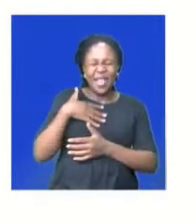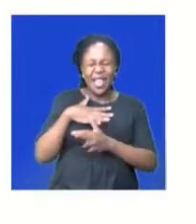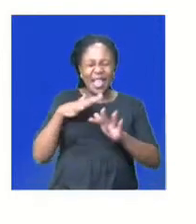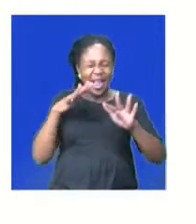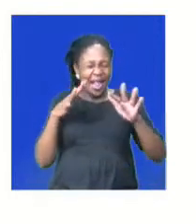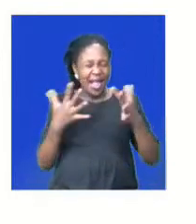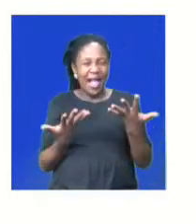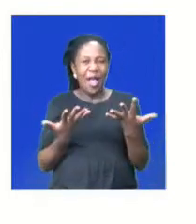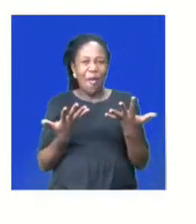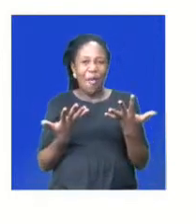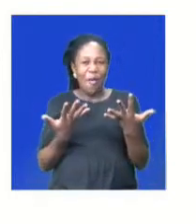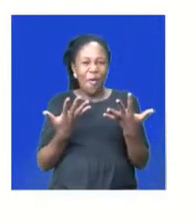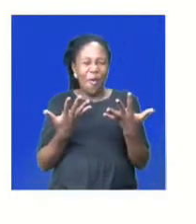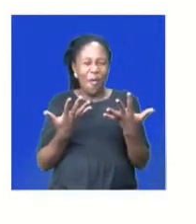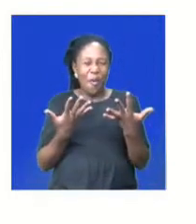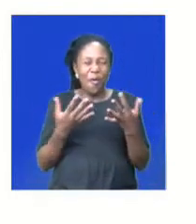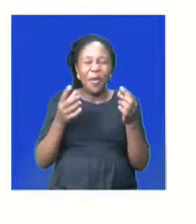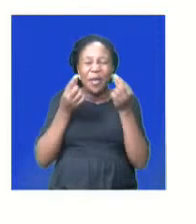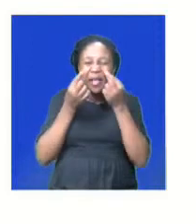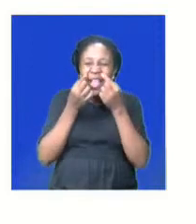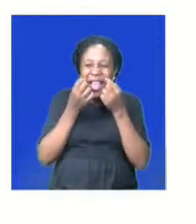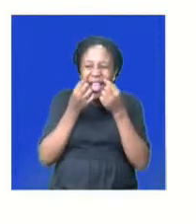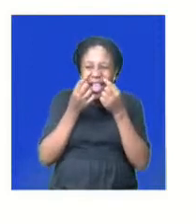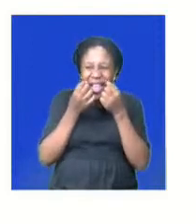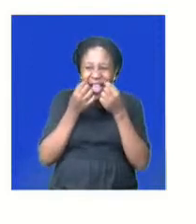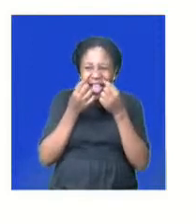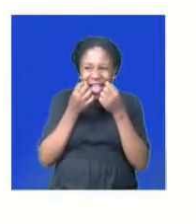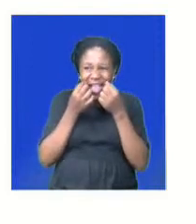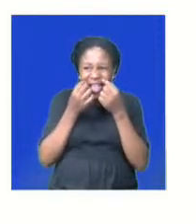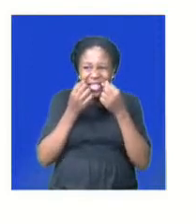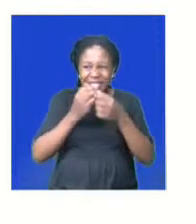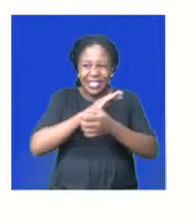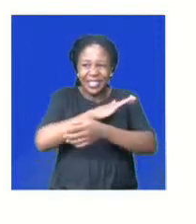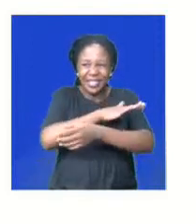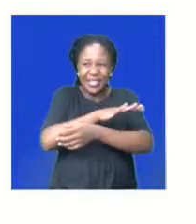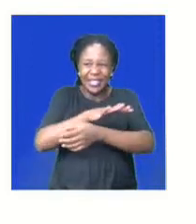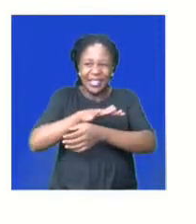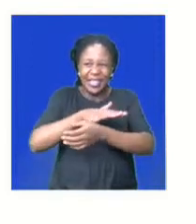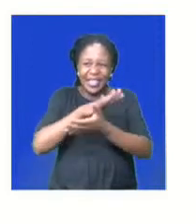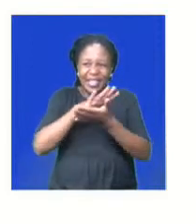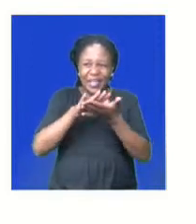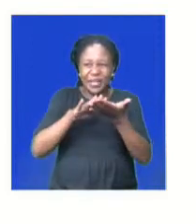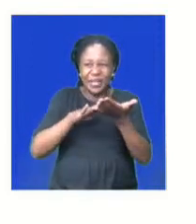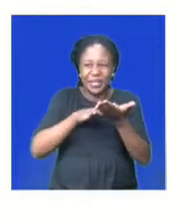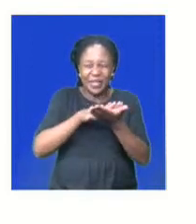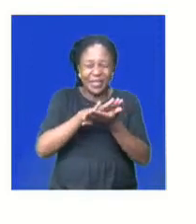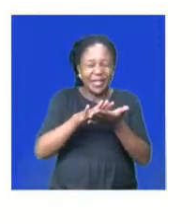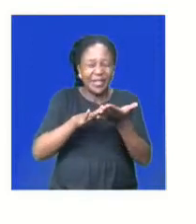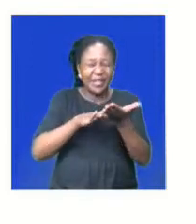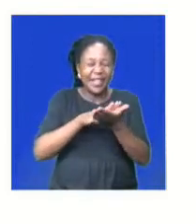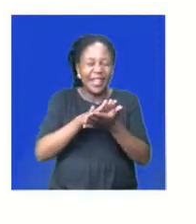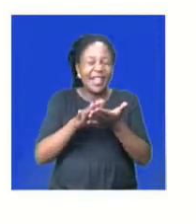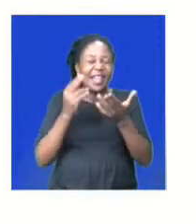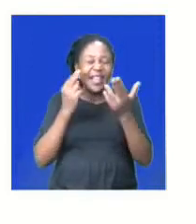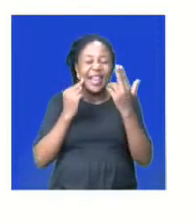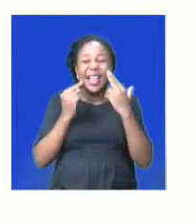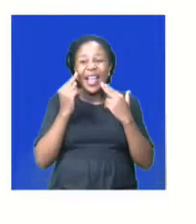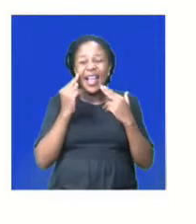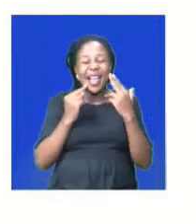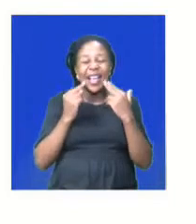So this boy is feeling the cat, touching the cat and feeling the softness of the skin using